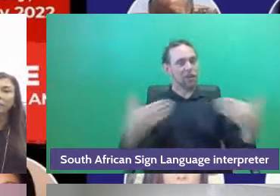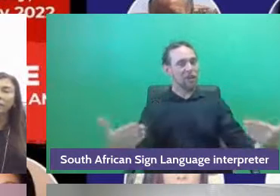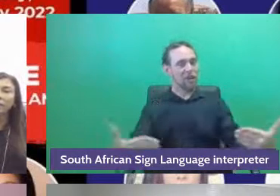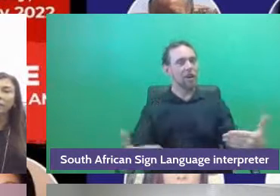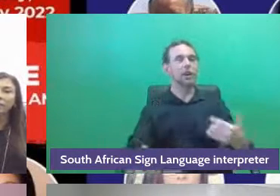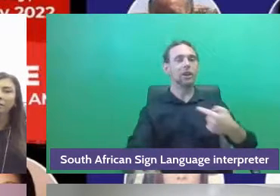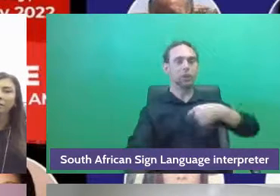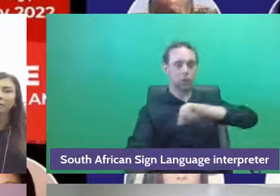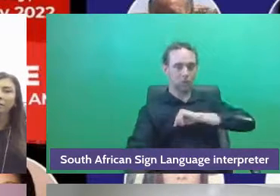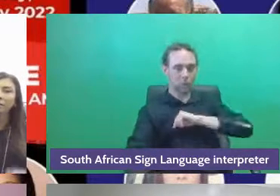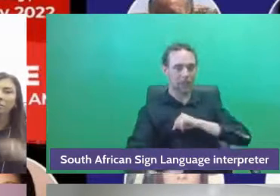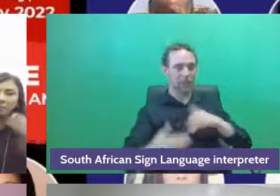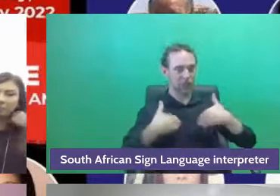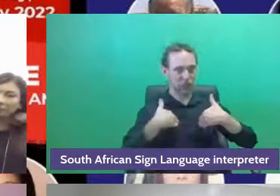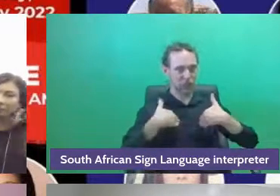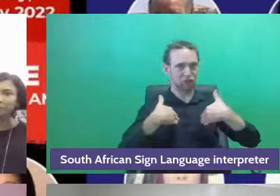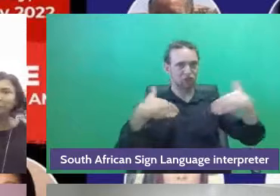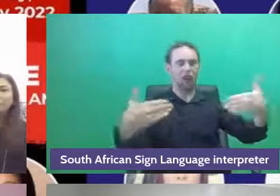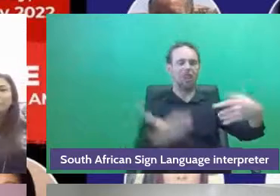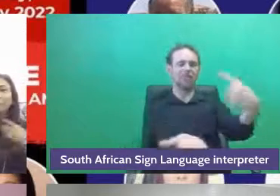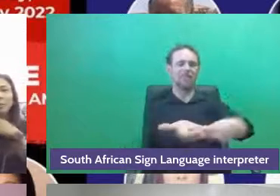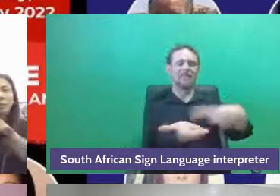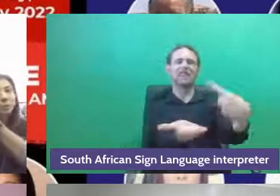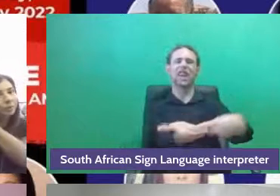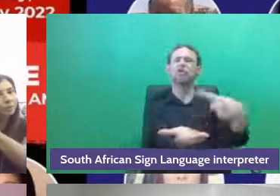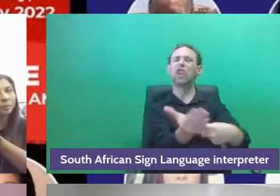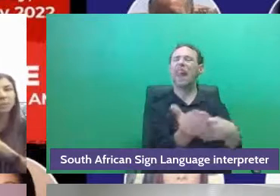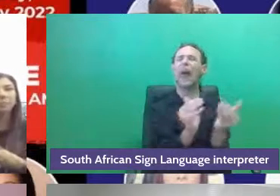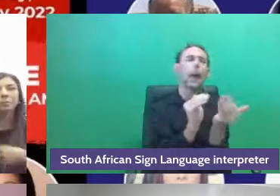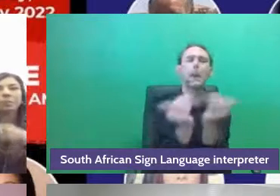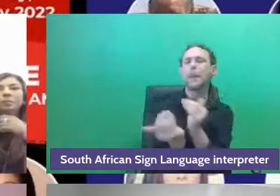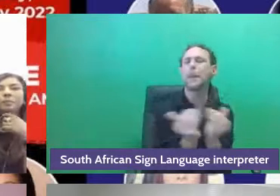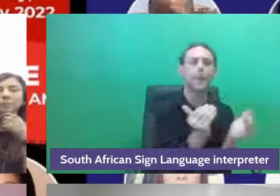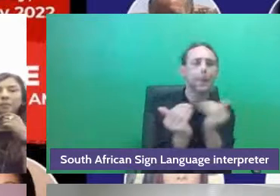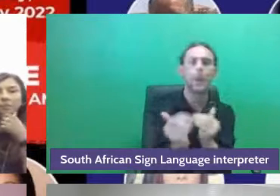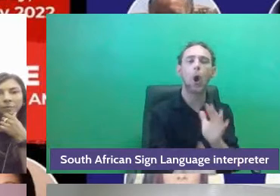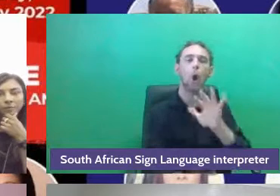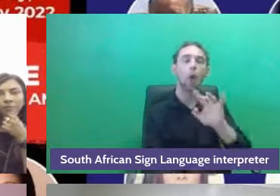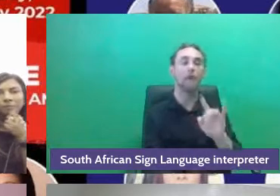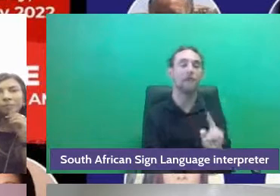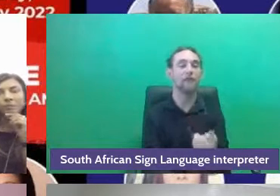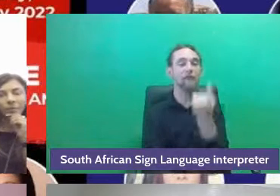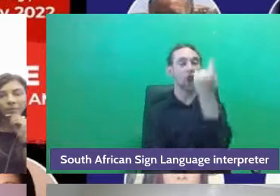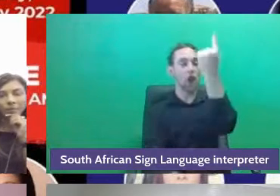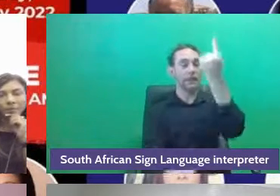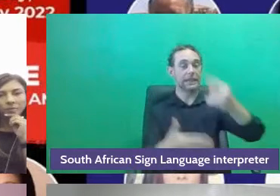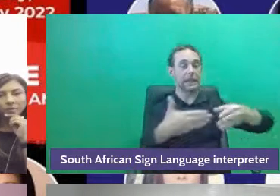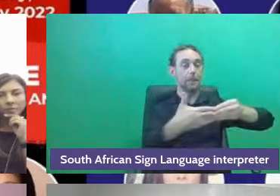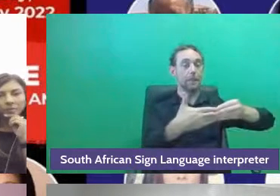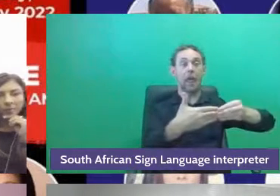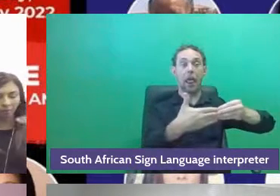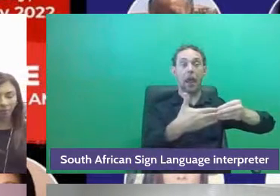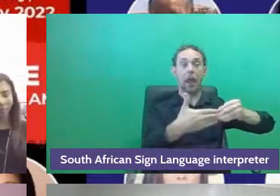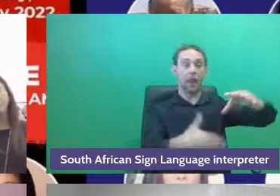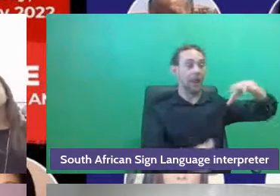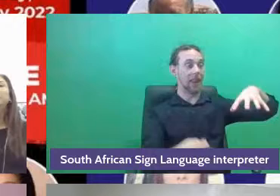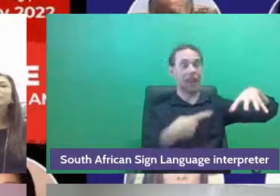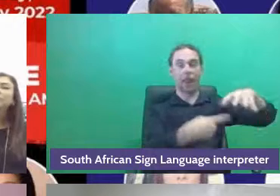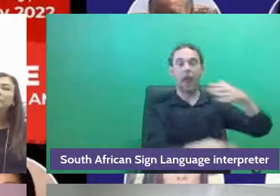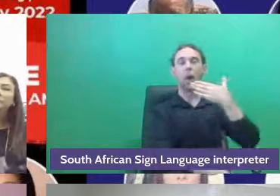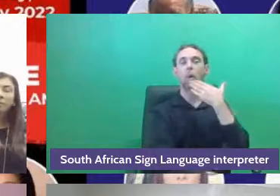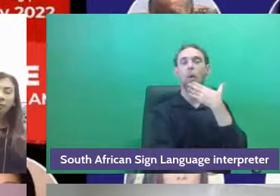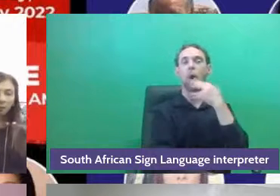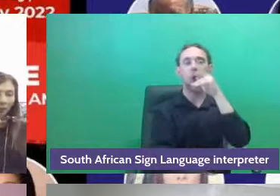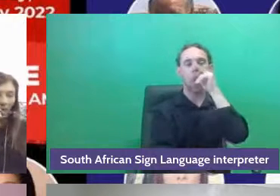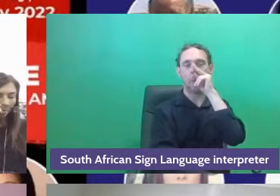the foundation for our conversation, we will move to our first panelist, who is Upasna Rambili, the Senior Social Worker